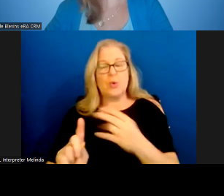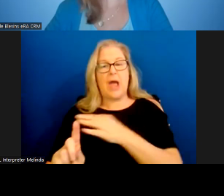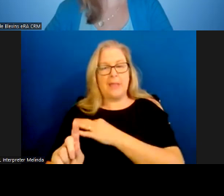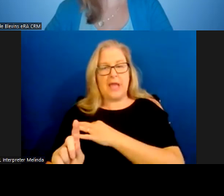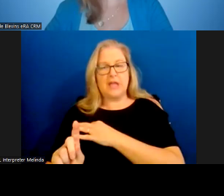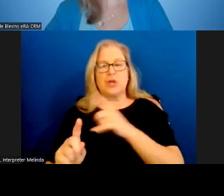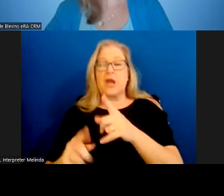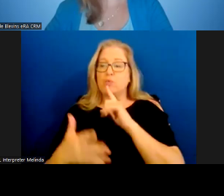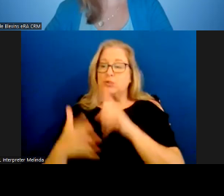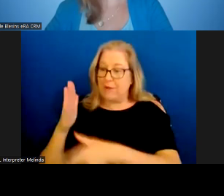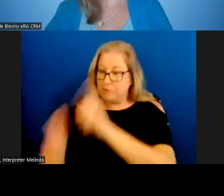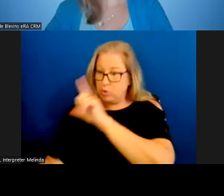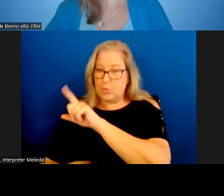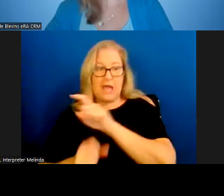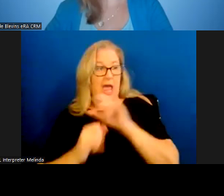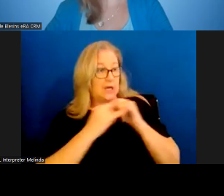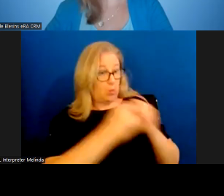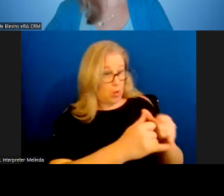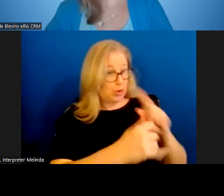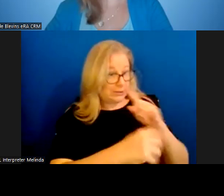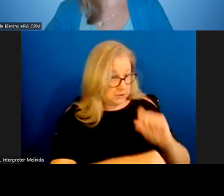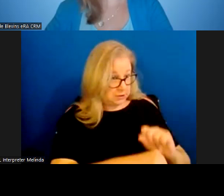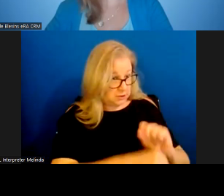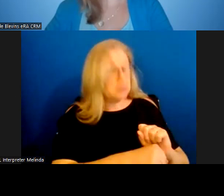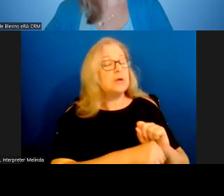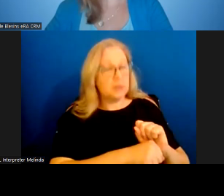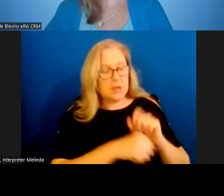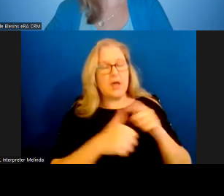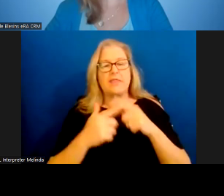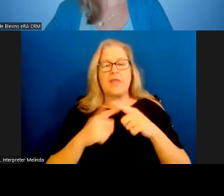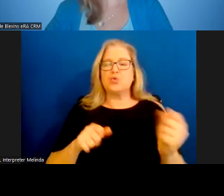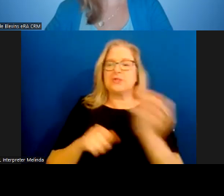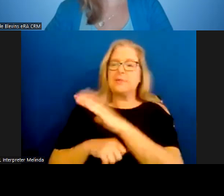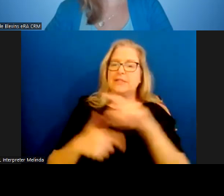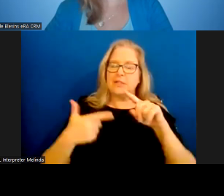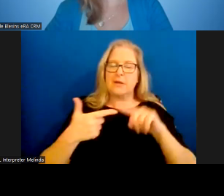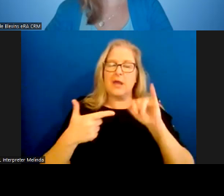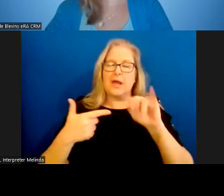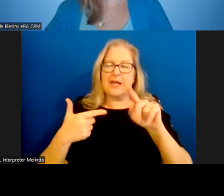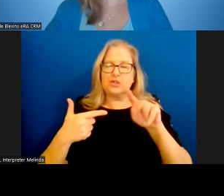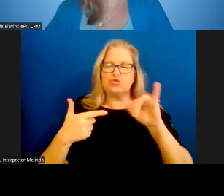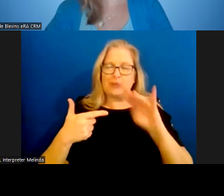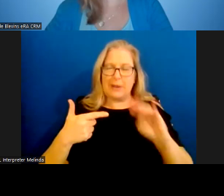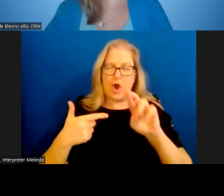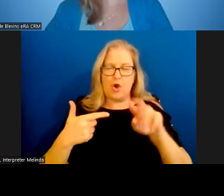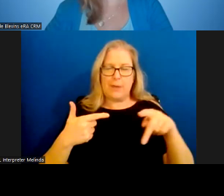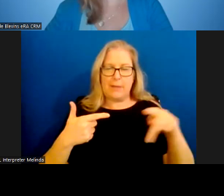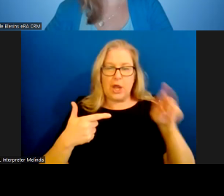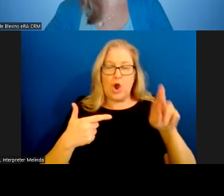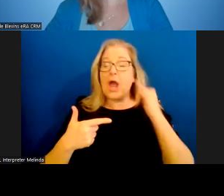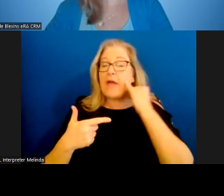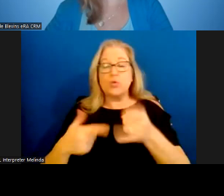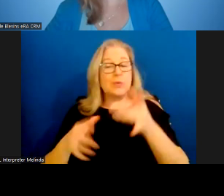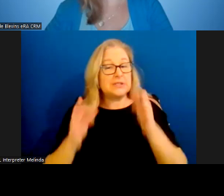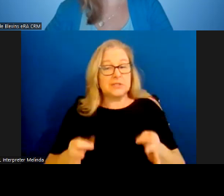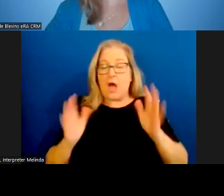has been reviewed, it has been awarded. So then you would submit an interim RPPR. If, on the other hand, you decided not